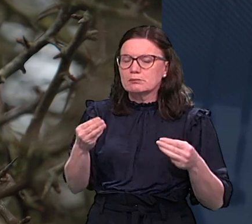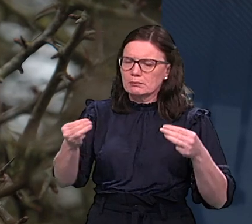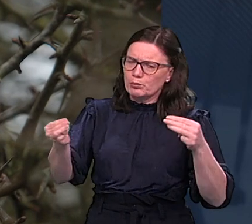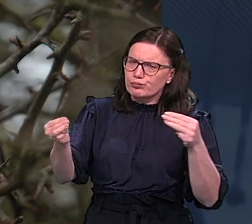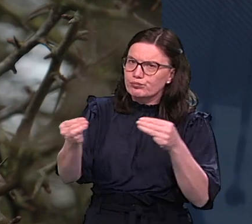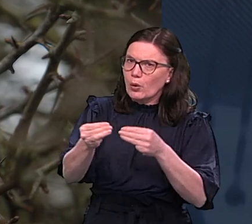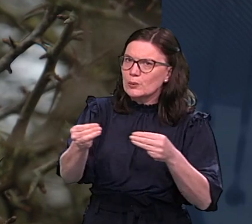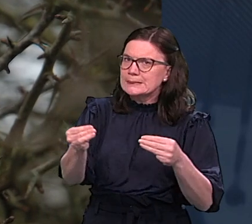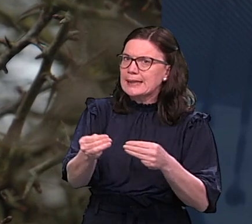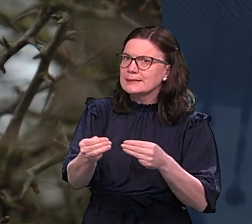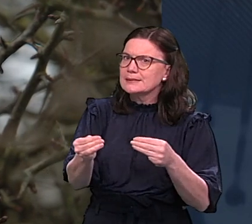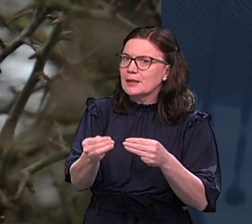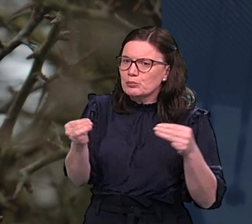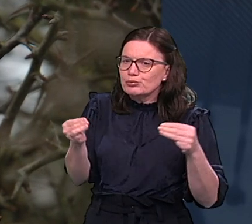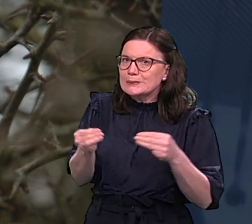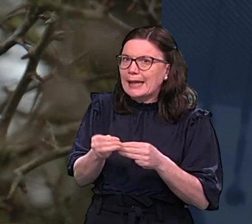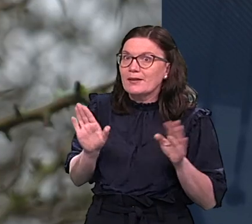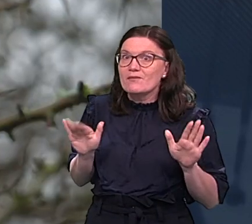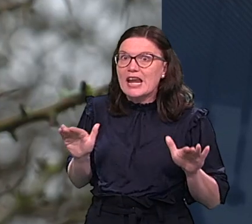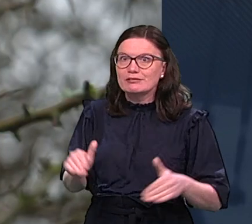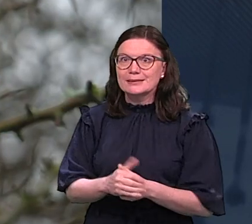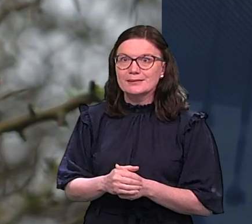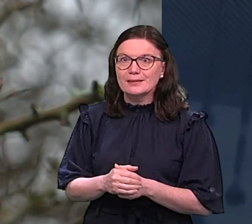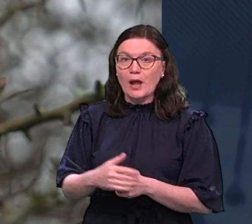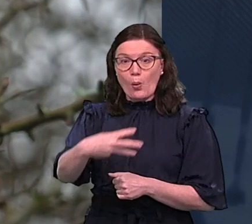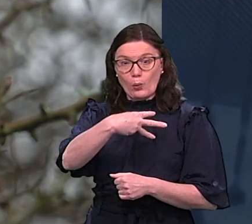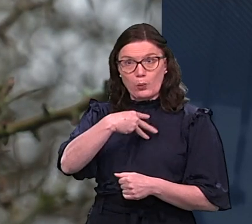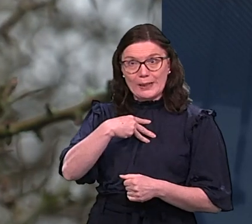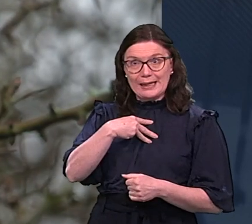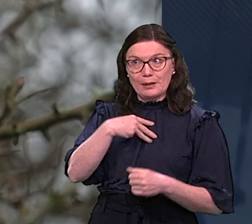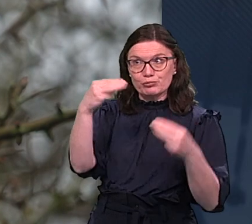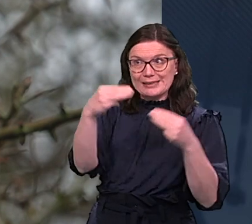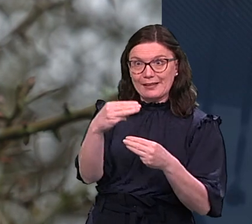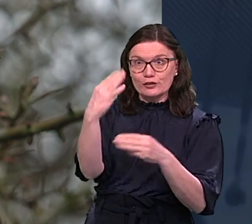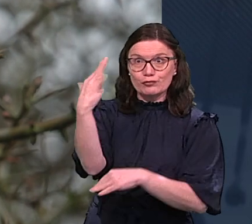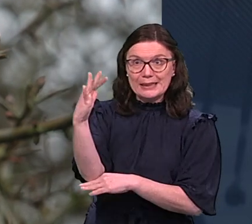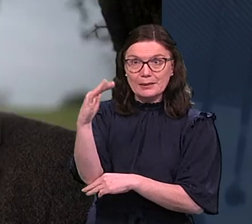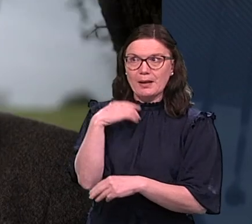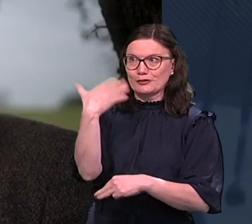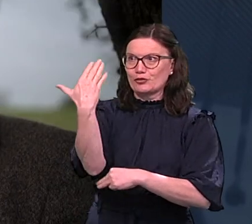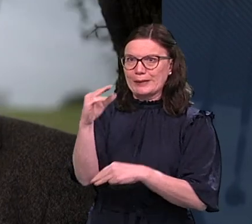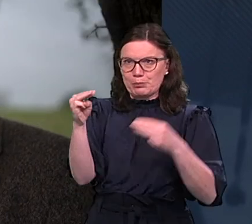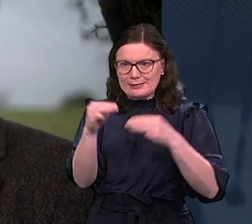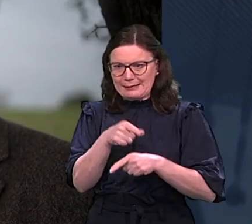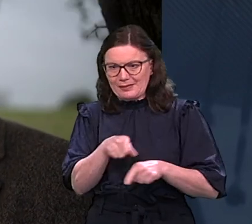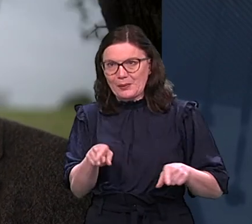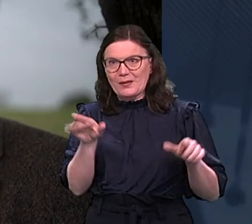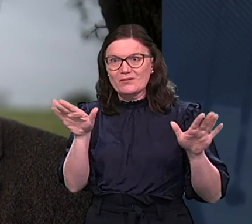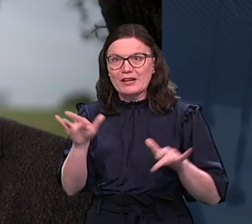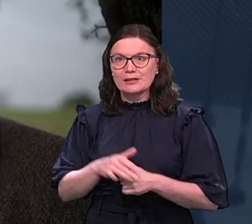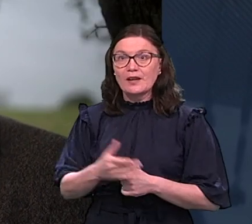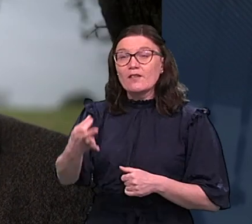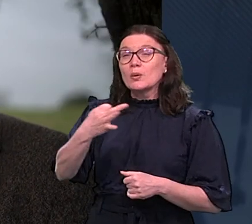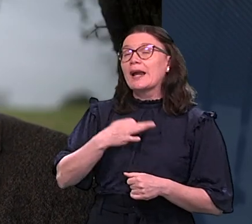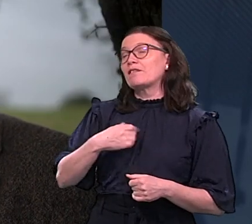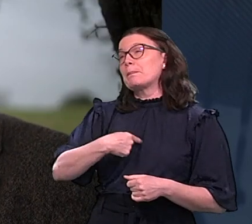protect Ndinawa, Nishi, and we protect the trees. So these trees are very special. If you gave me